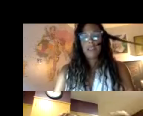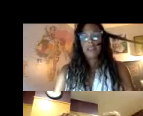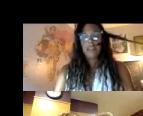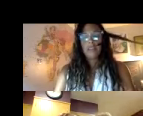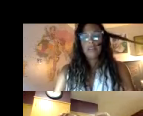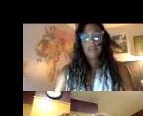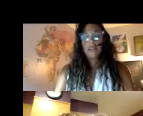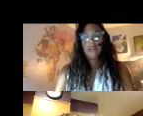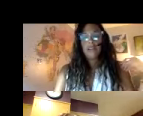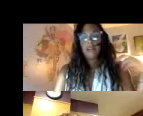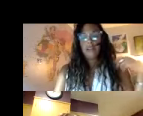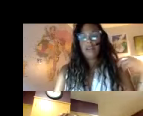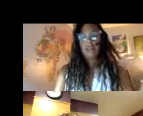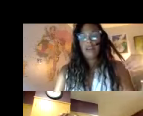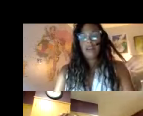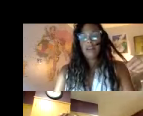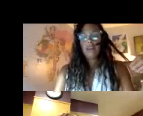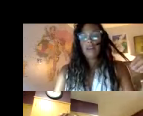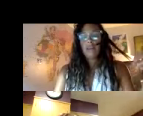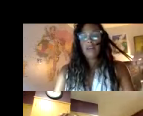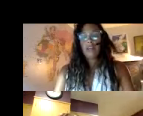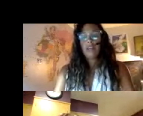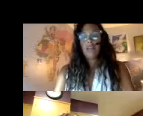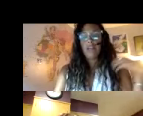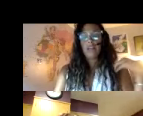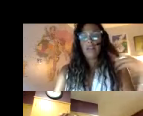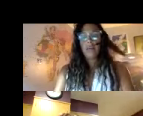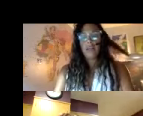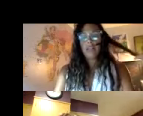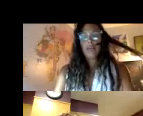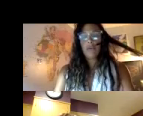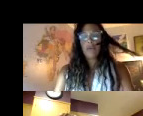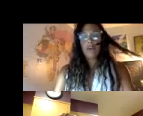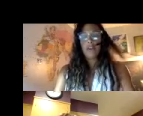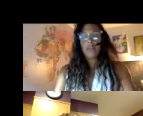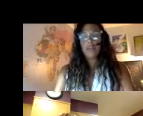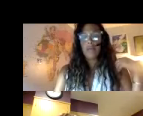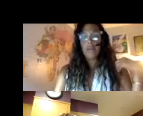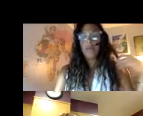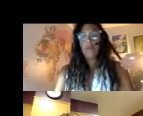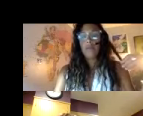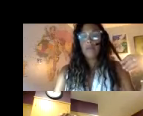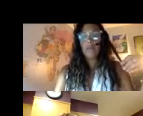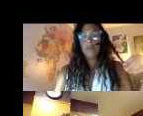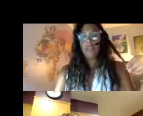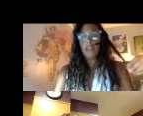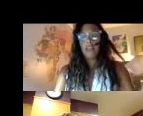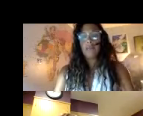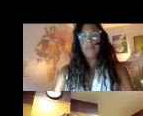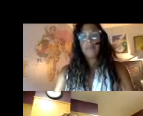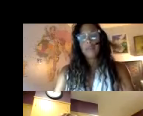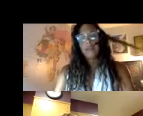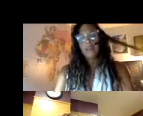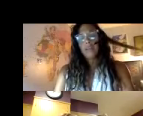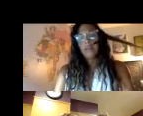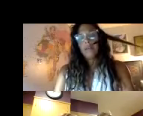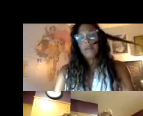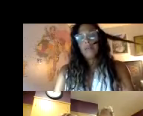And we have a lot of Bayonne's beautiful parks right along the